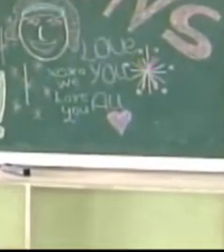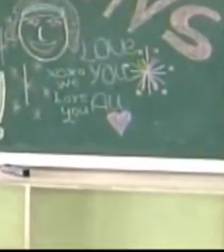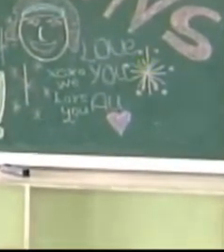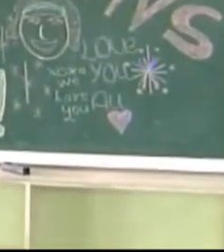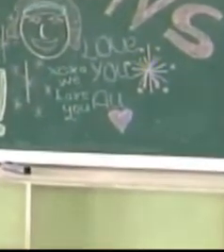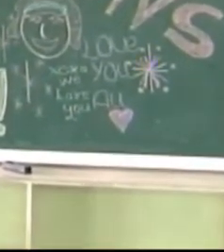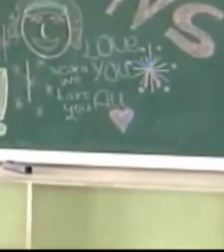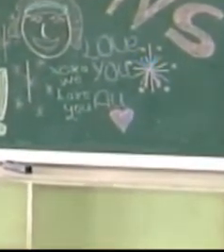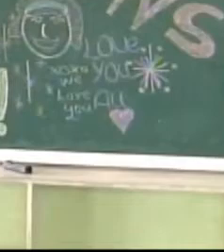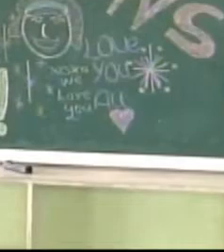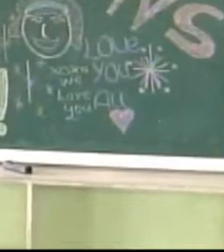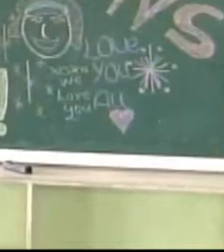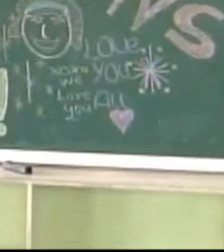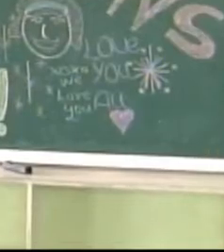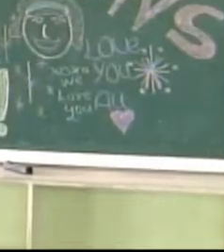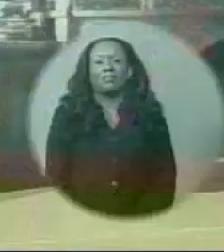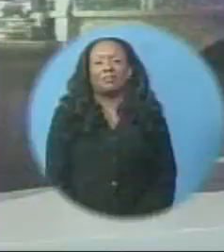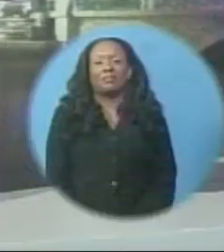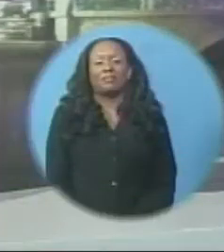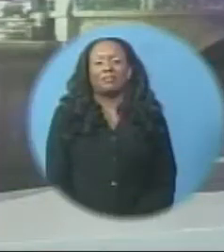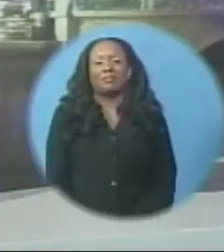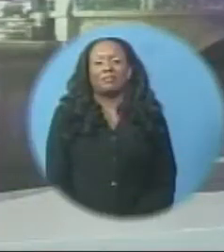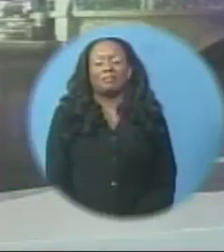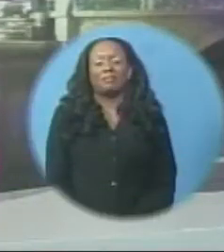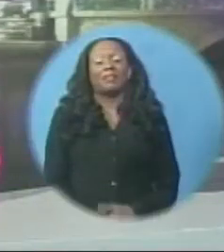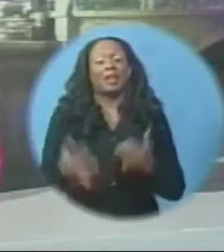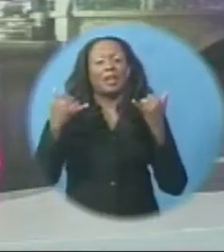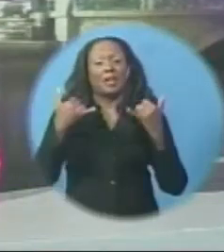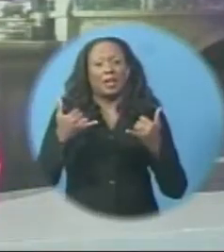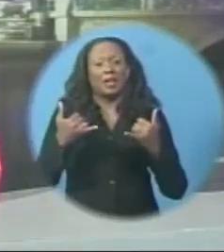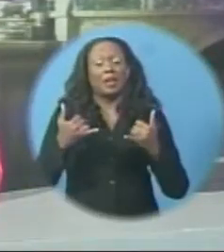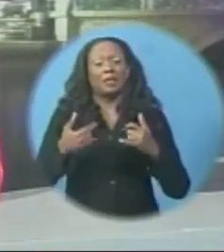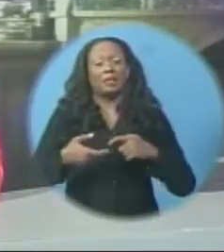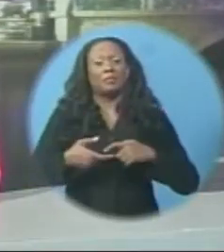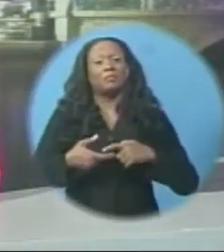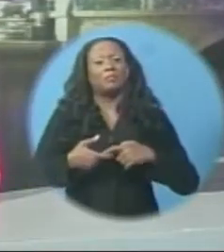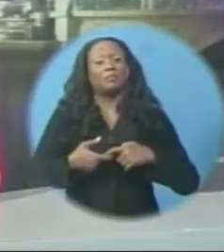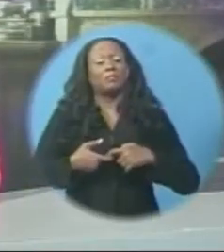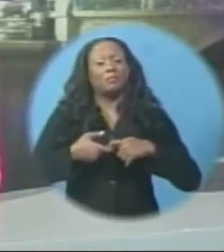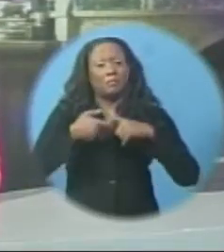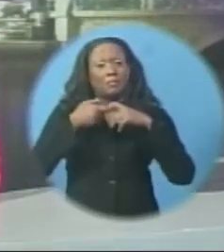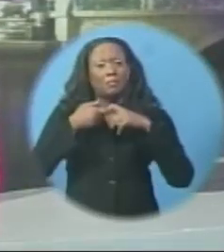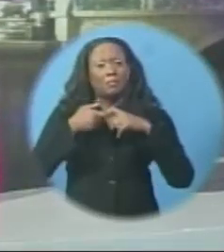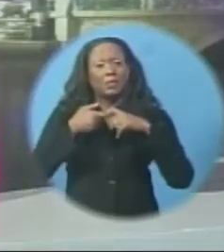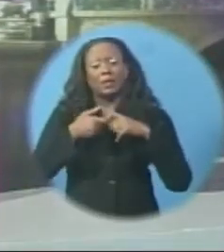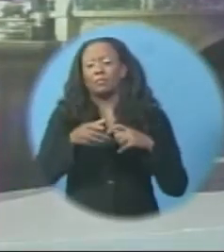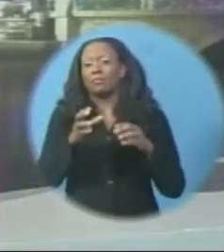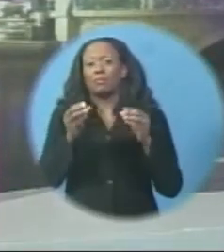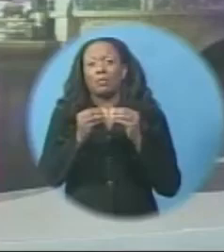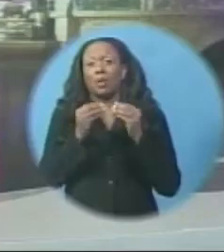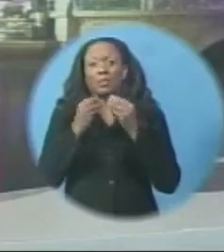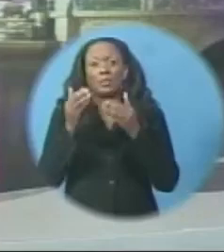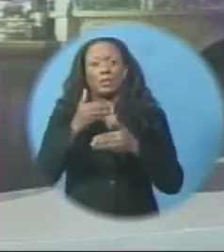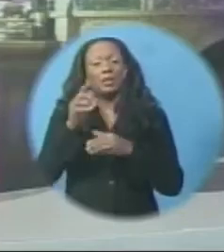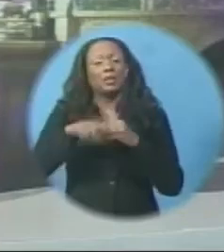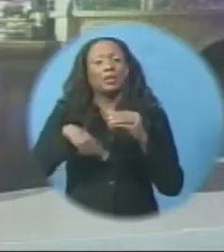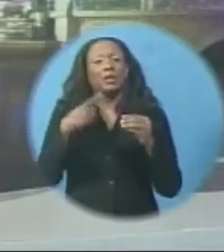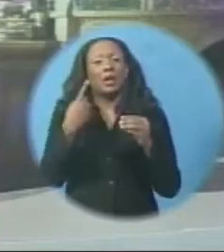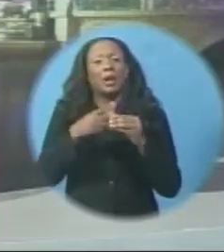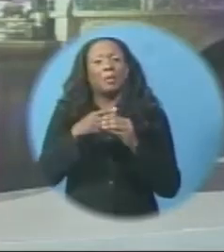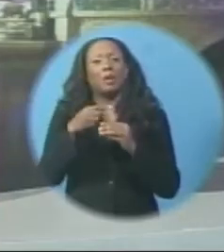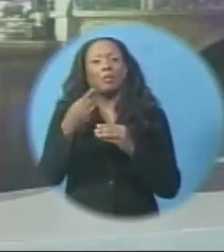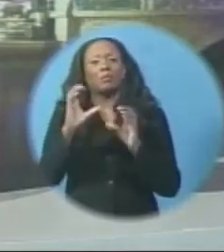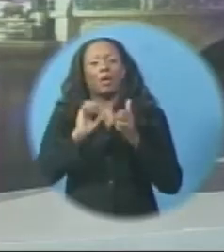Kishmar St-Gis, CBC News. Thanks, Kishmar. And coming up after the break, we'll give you an update on the Bashment